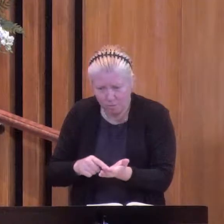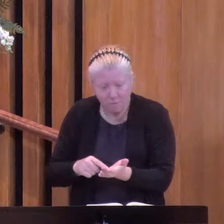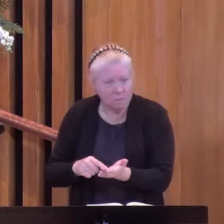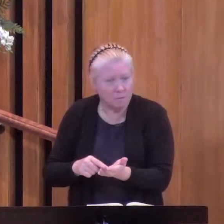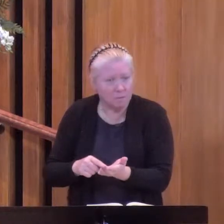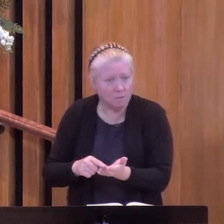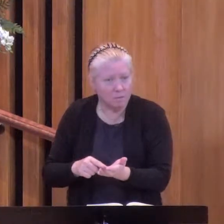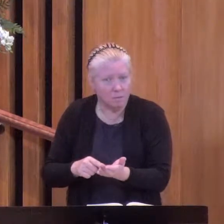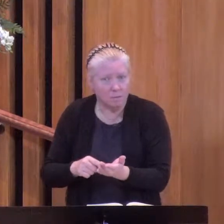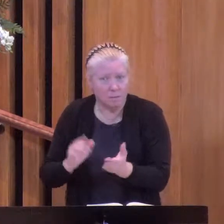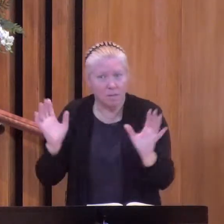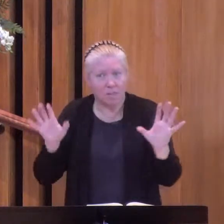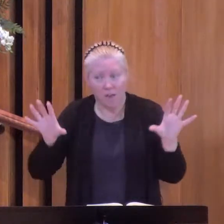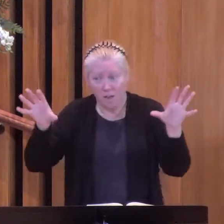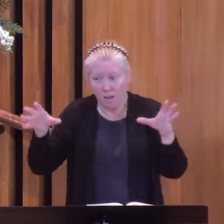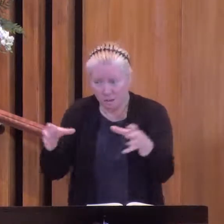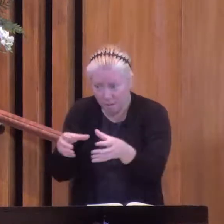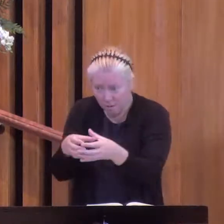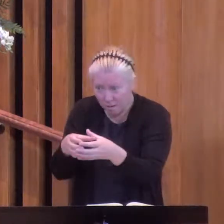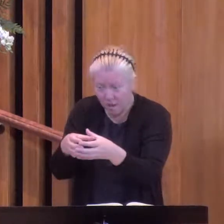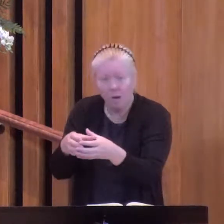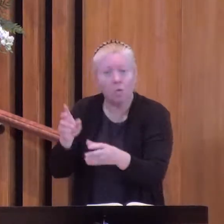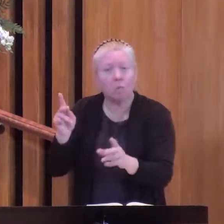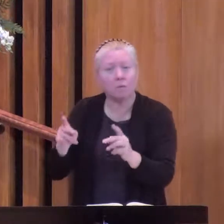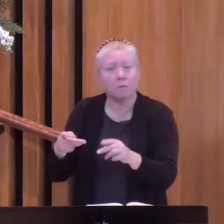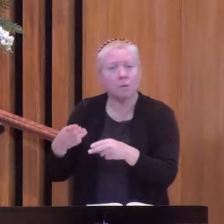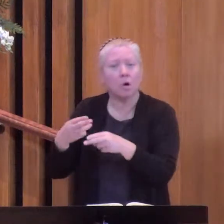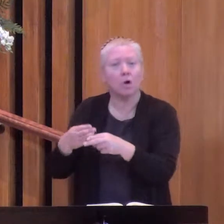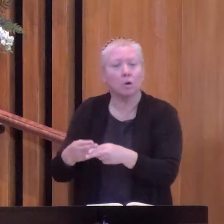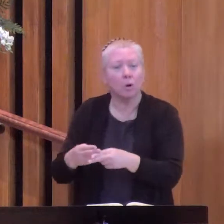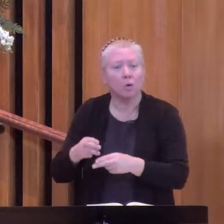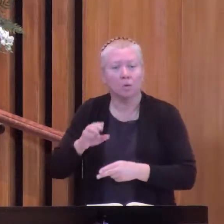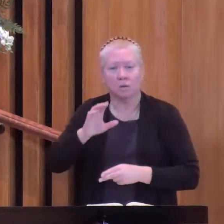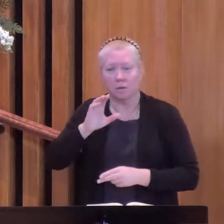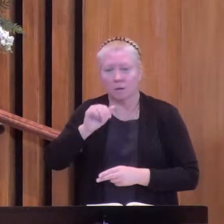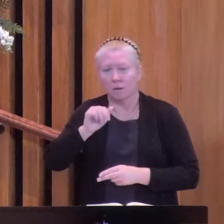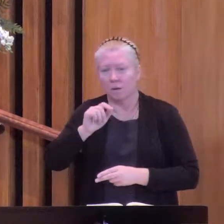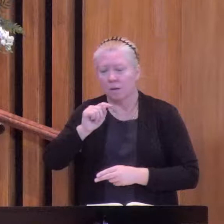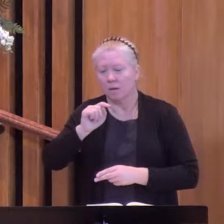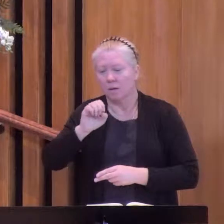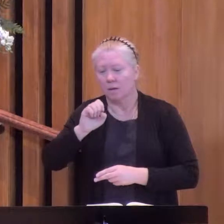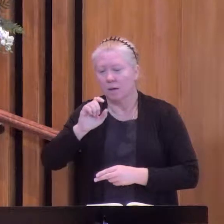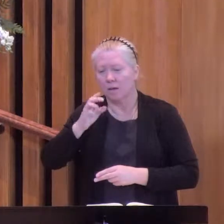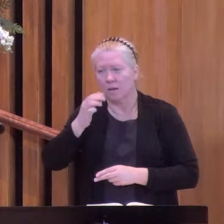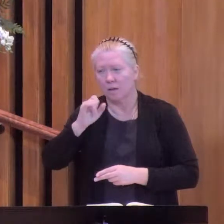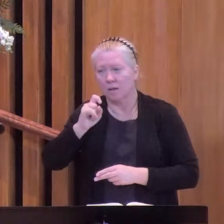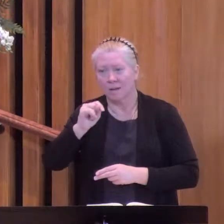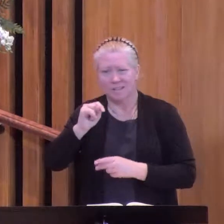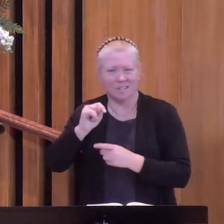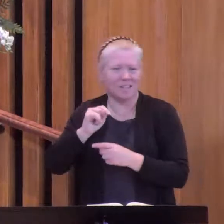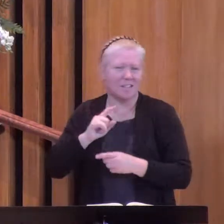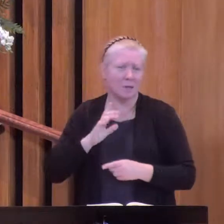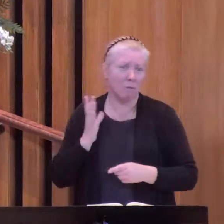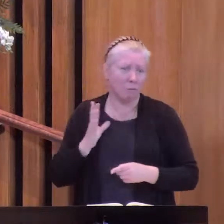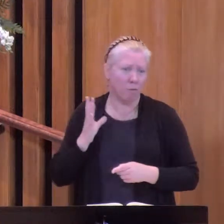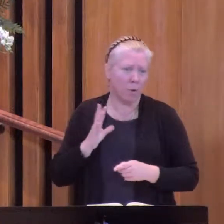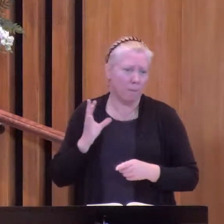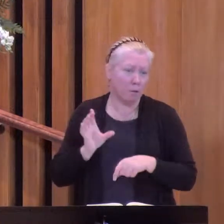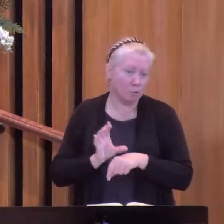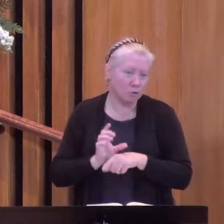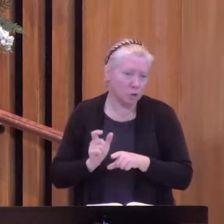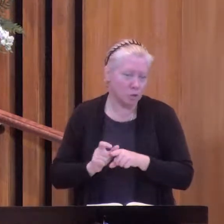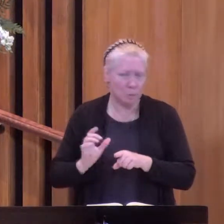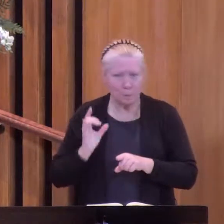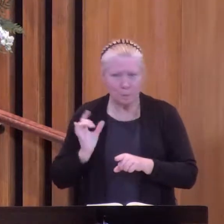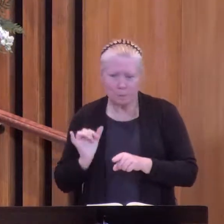call those in that ministry catechists. It's a church word, just like ministry